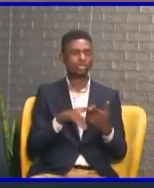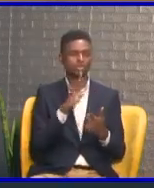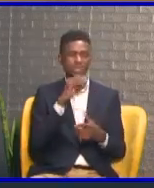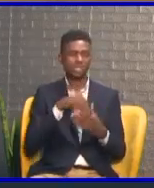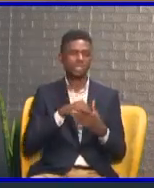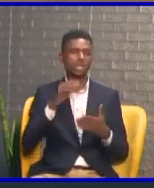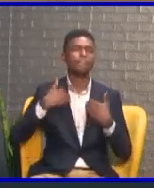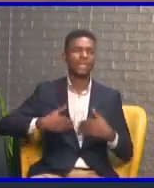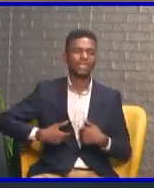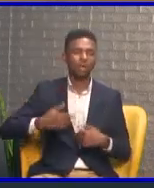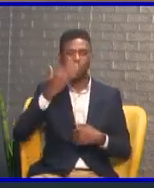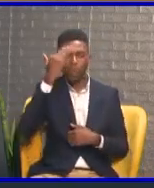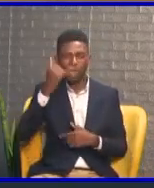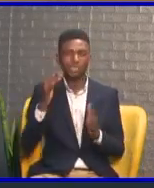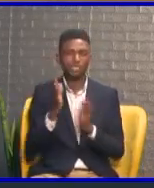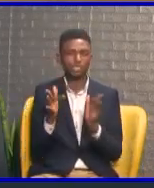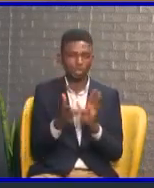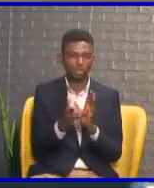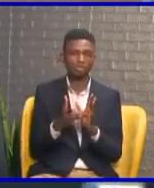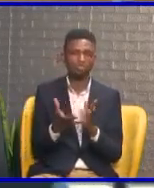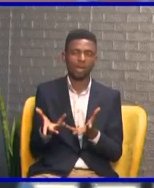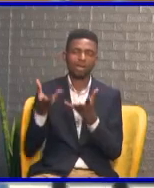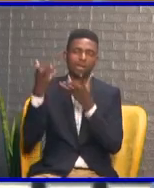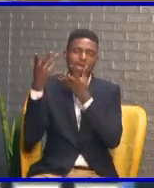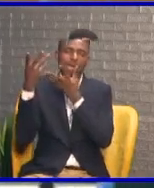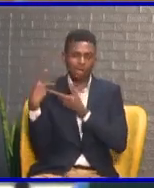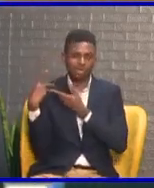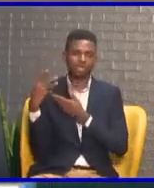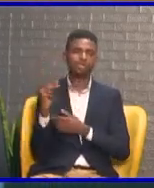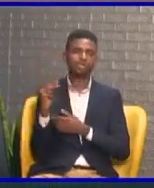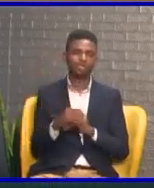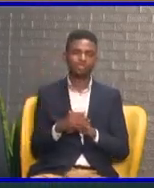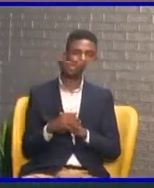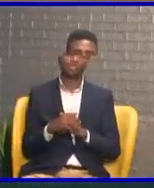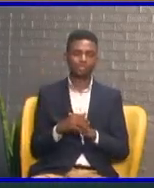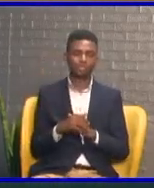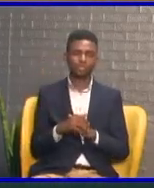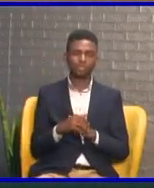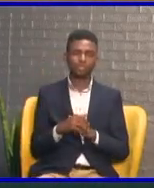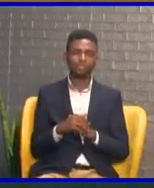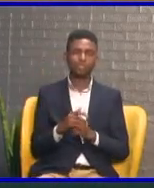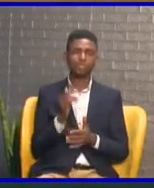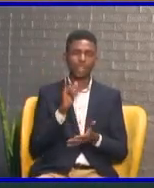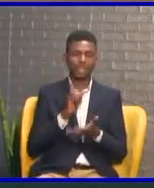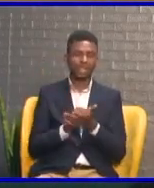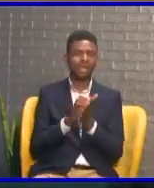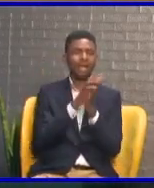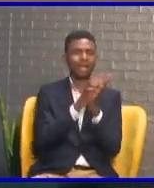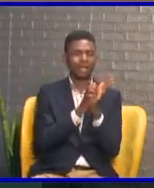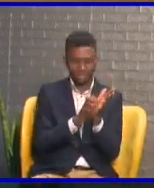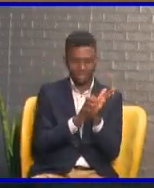carried them. This is reality. Hallelujah. That cancer has